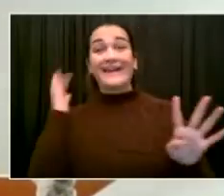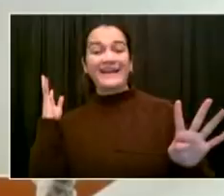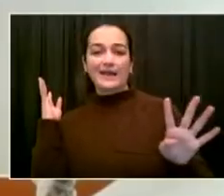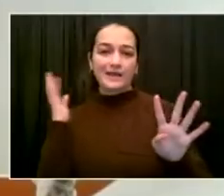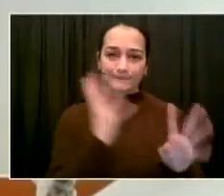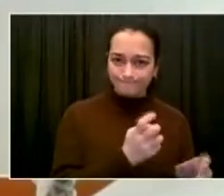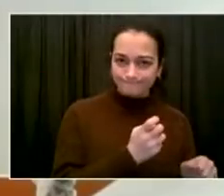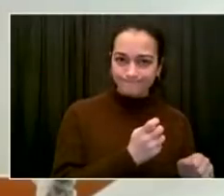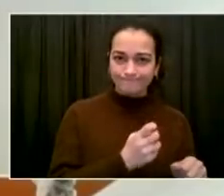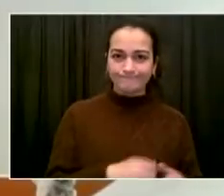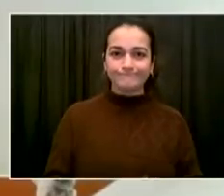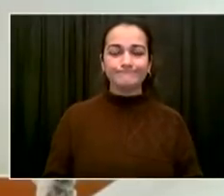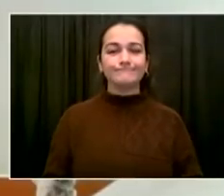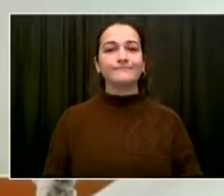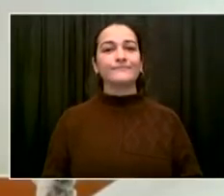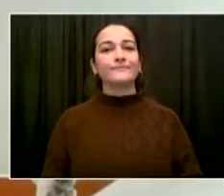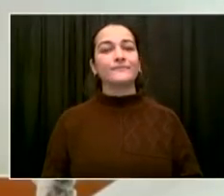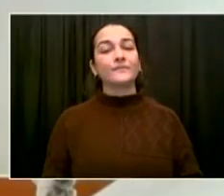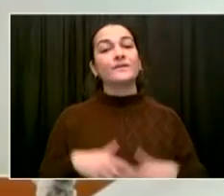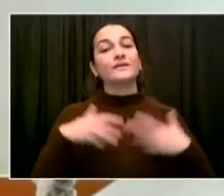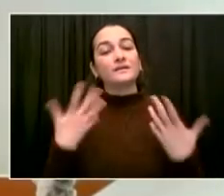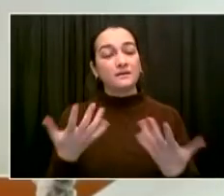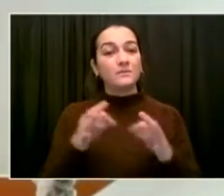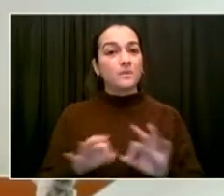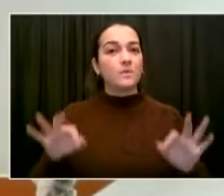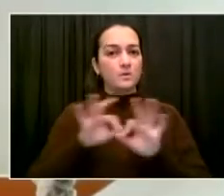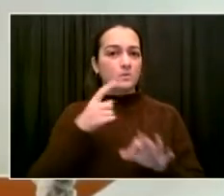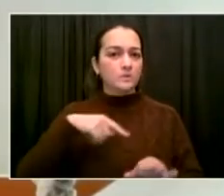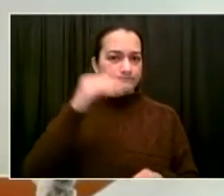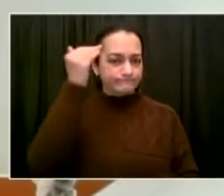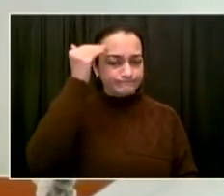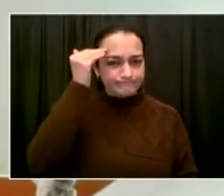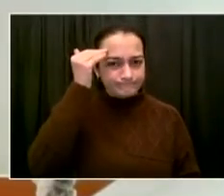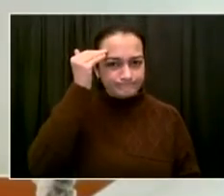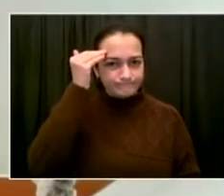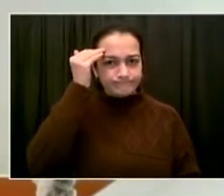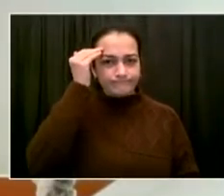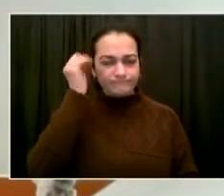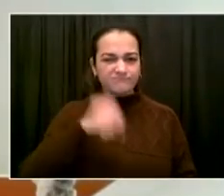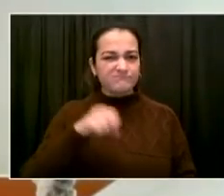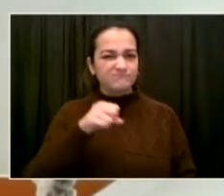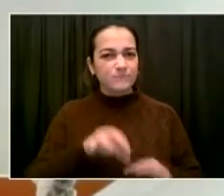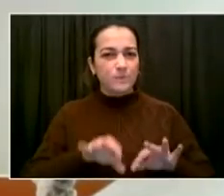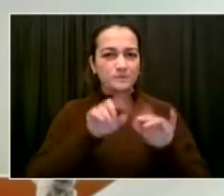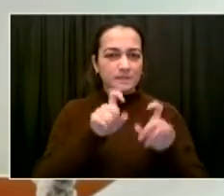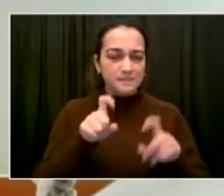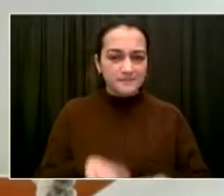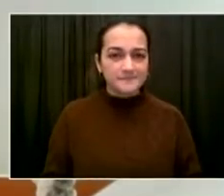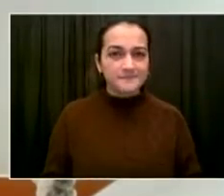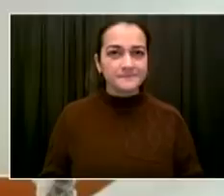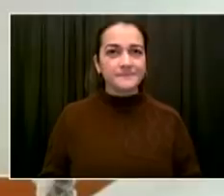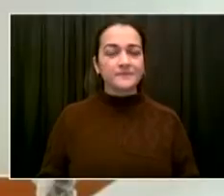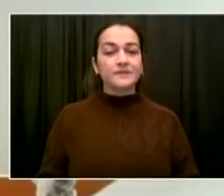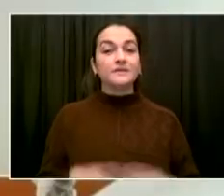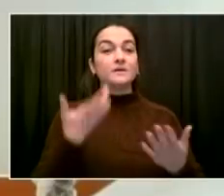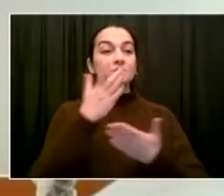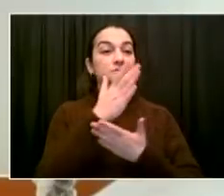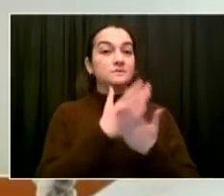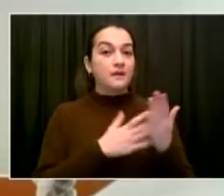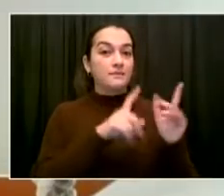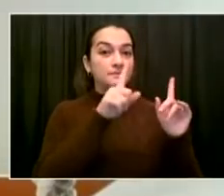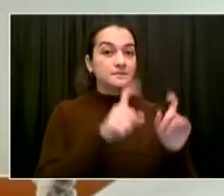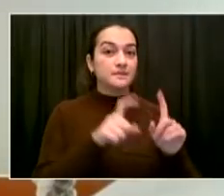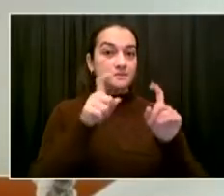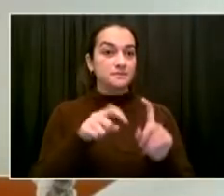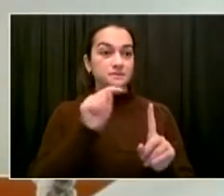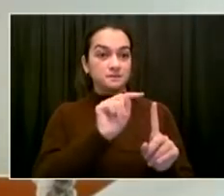lot of vendors in New York City, not all of them fall under Test and Trace, but if there are any under us, and there were a couple, to acknowledge your point, of late starts